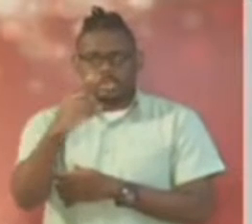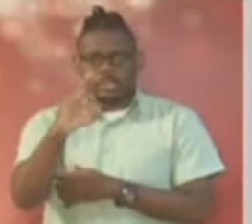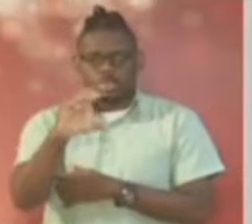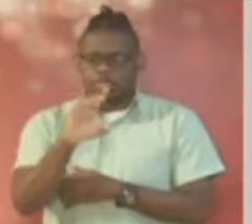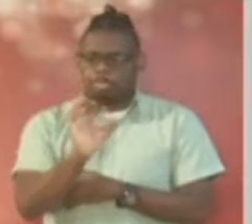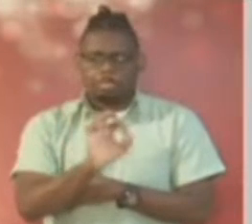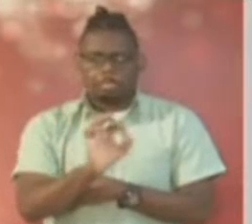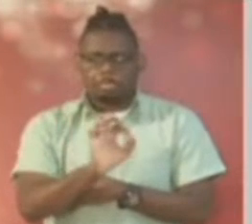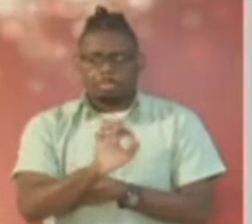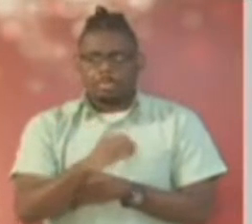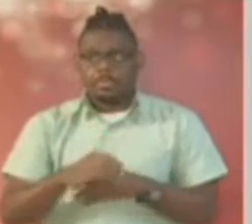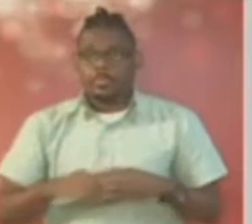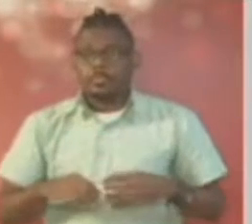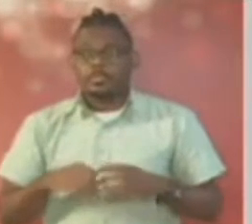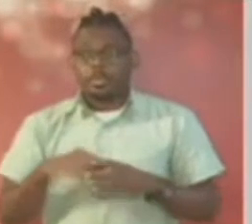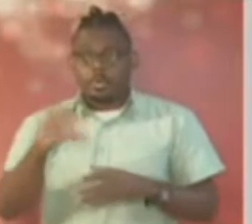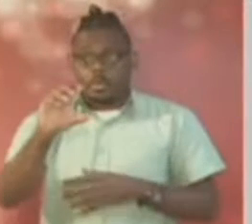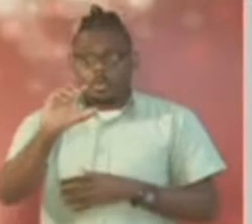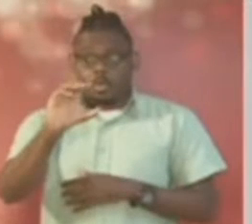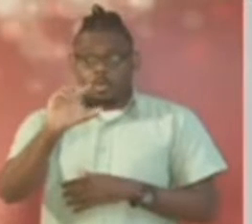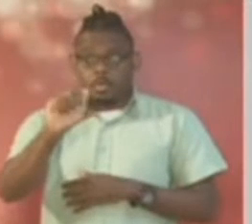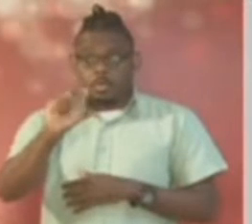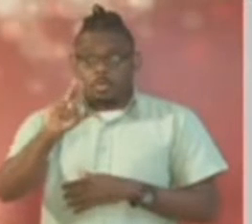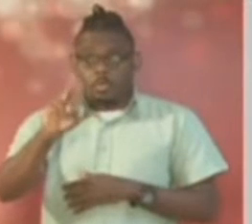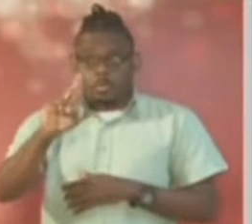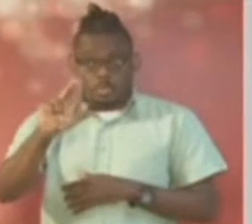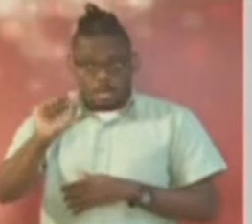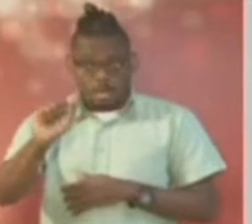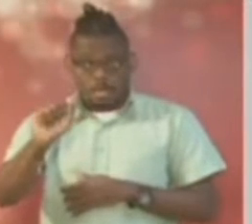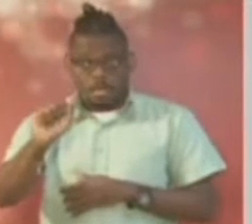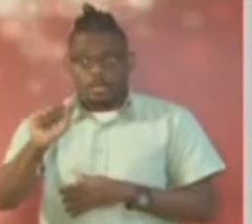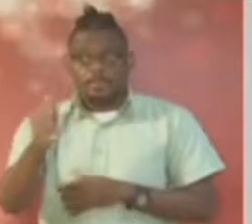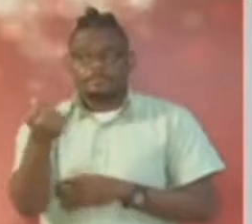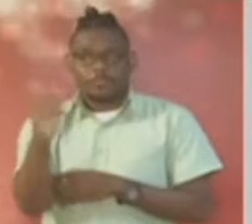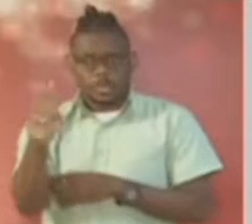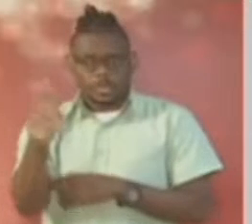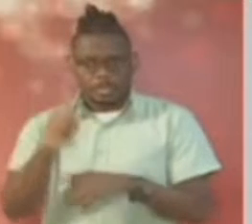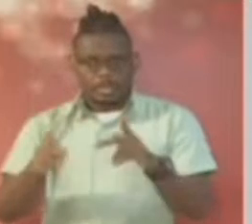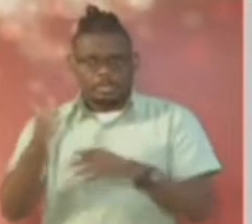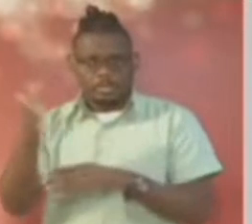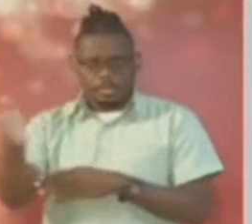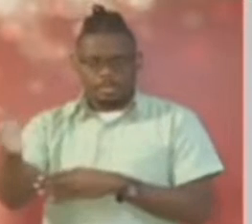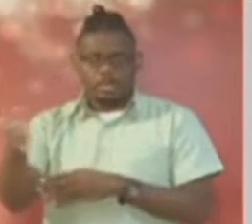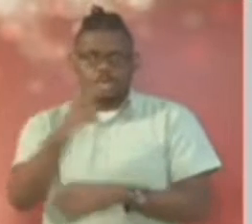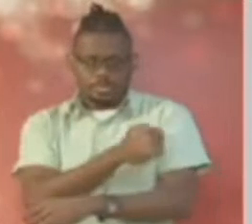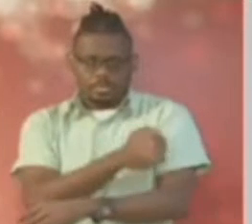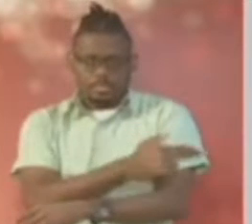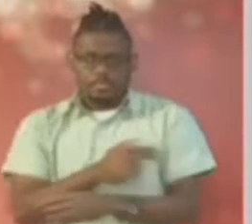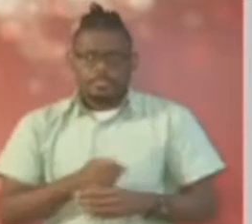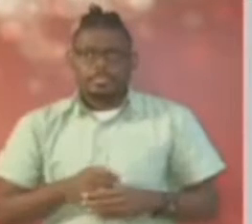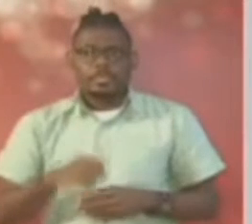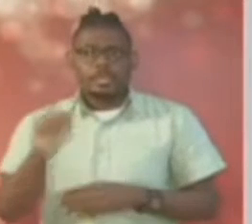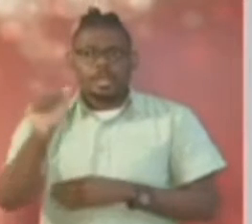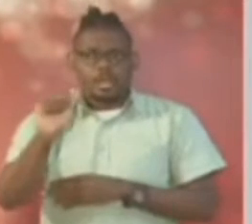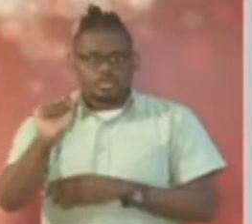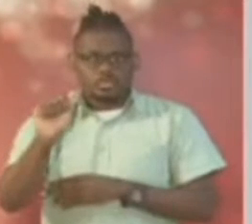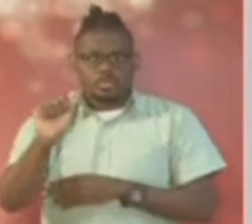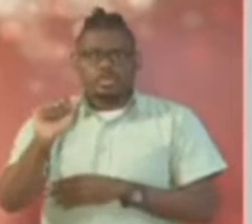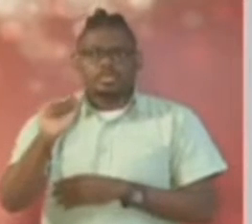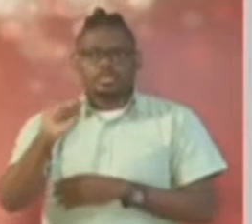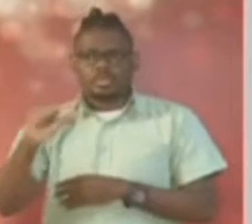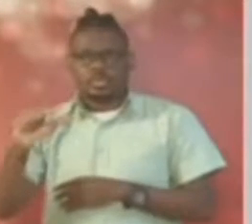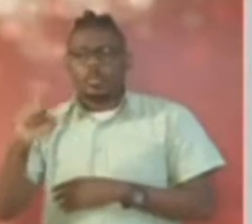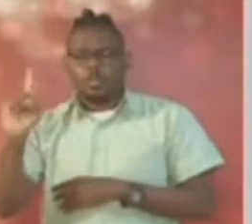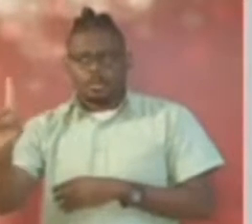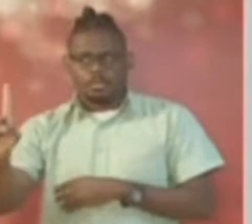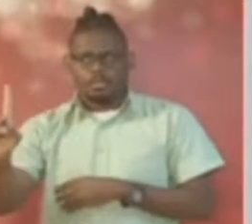At the COROLLA facility, 14 individuals. At the Augustus Long, there's 1 person in ICU, and at the Scarborough Regional Hospital at